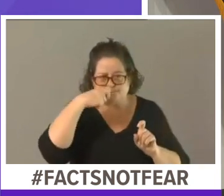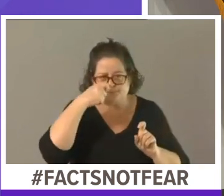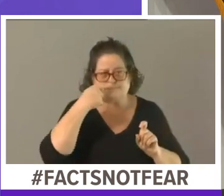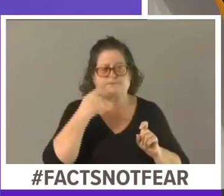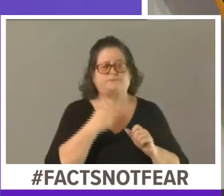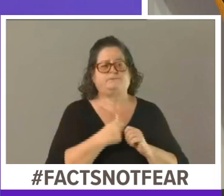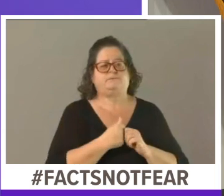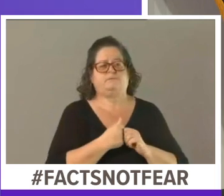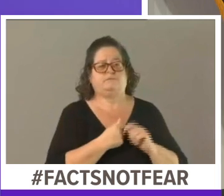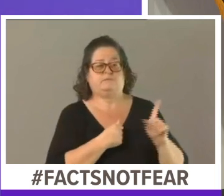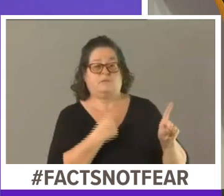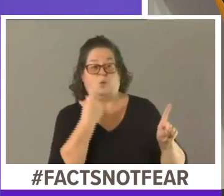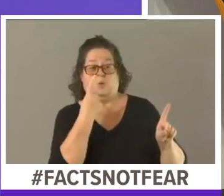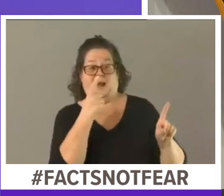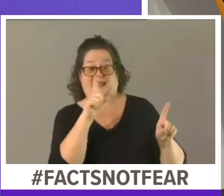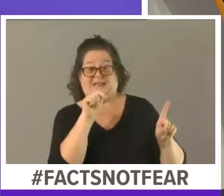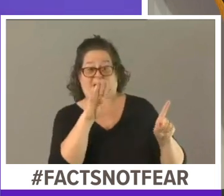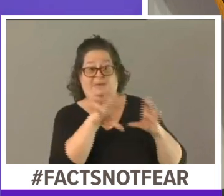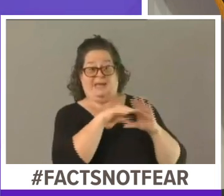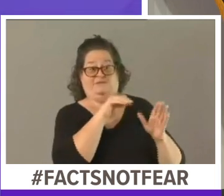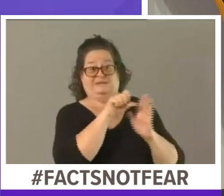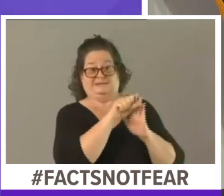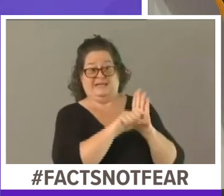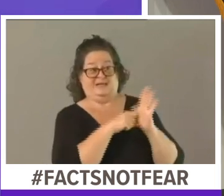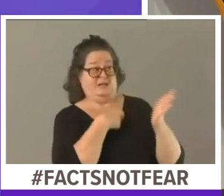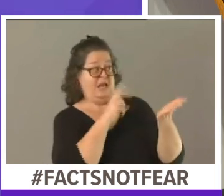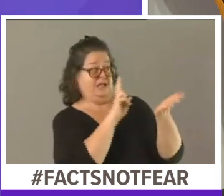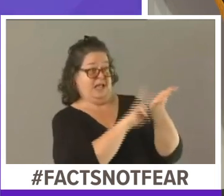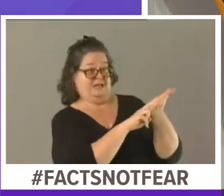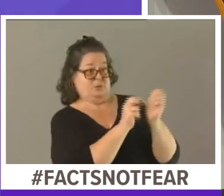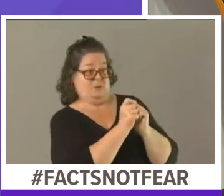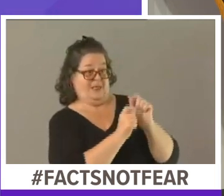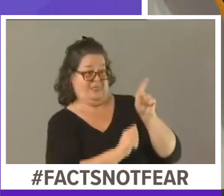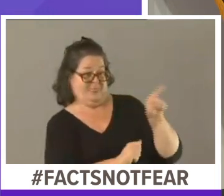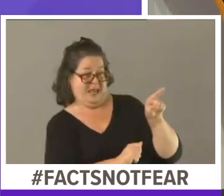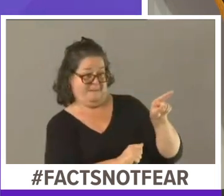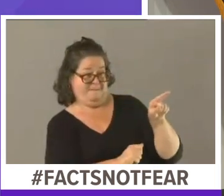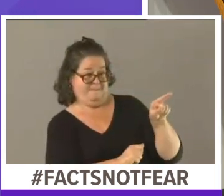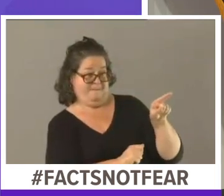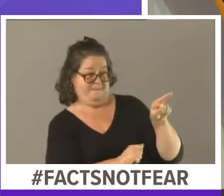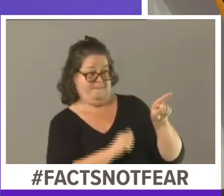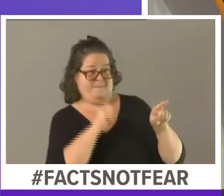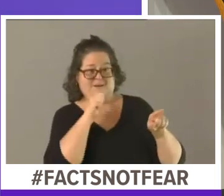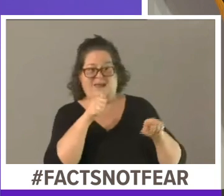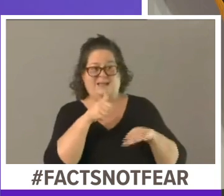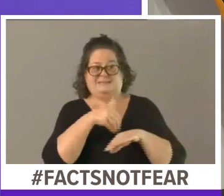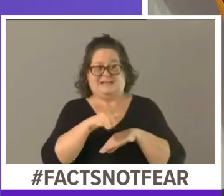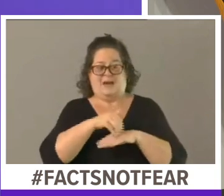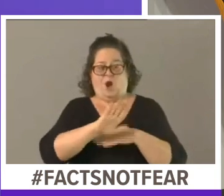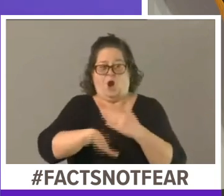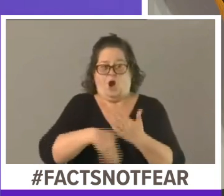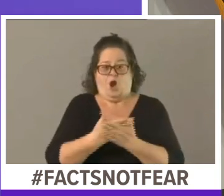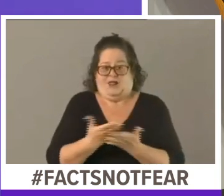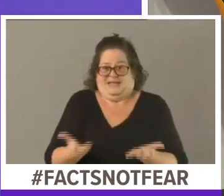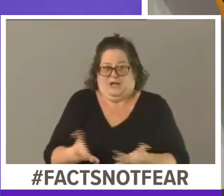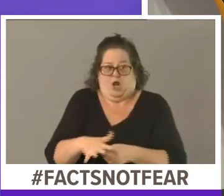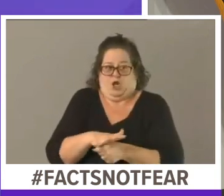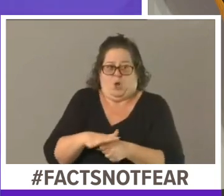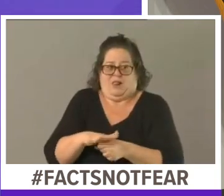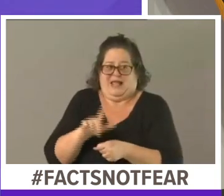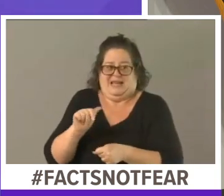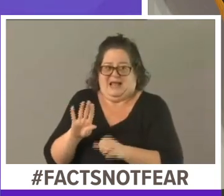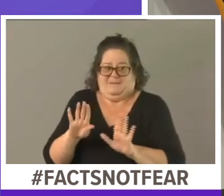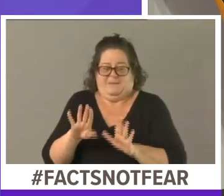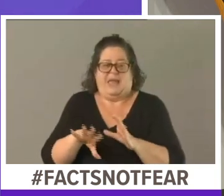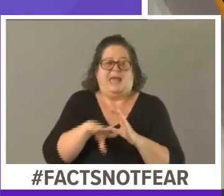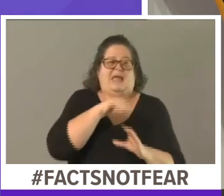initial or additional pressure on our state labs, and we're looking to get those tests turned around in 48 to 72 hours. So look